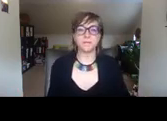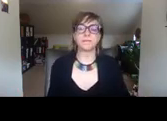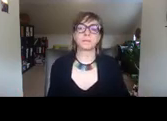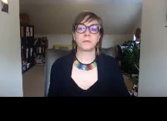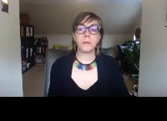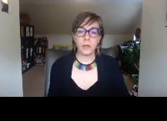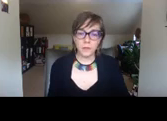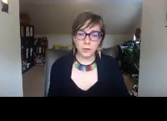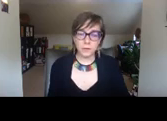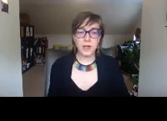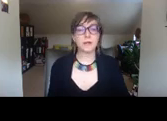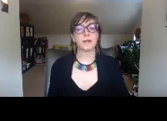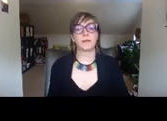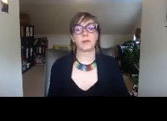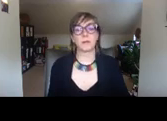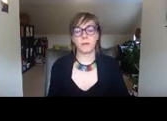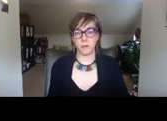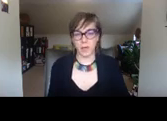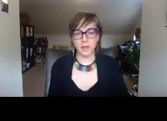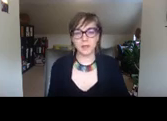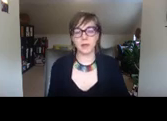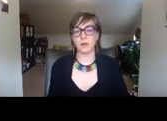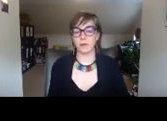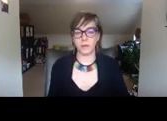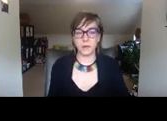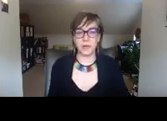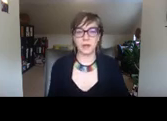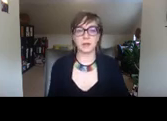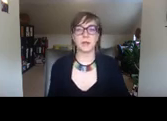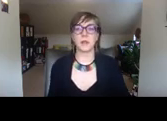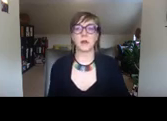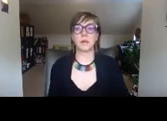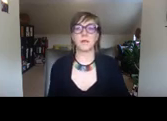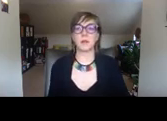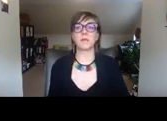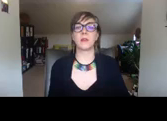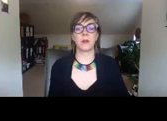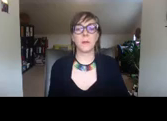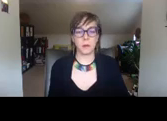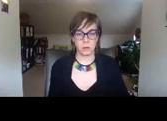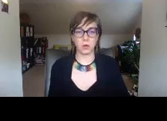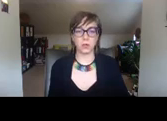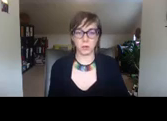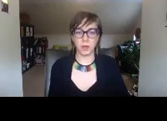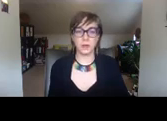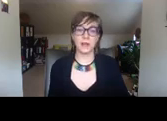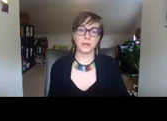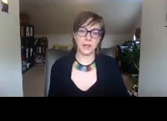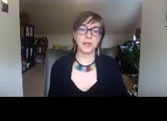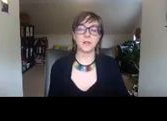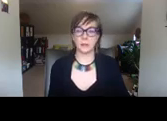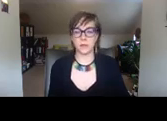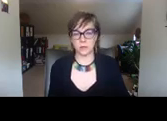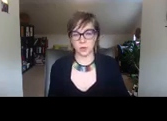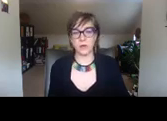Contamination. Fear of death, fear of getting sick, of your family getting sick, fear of economic hardship. Like I